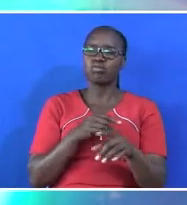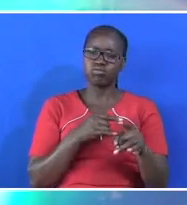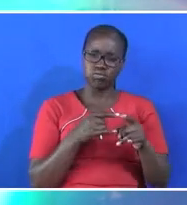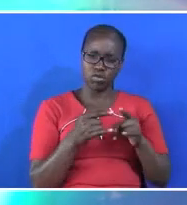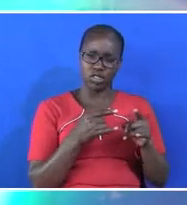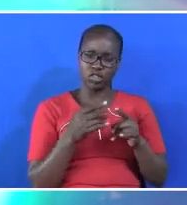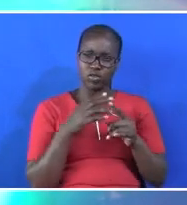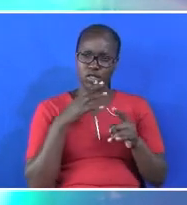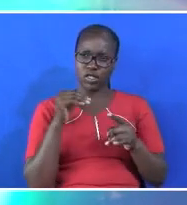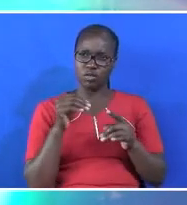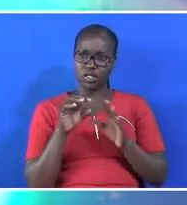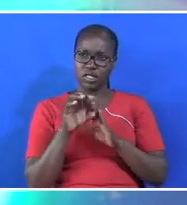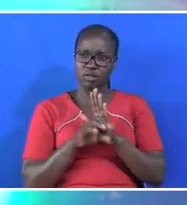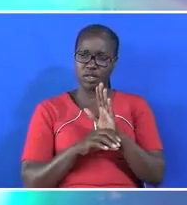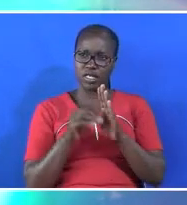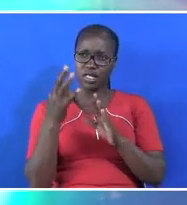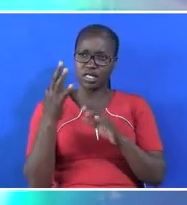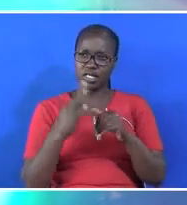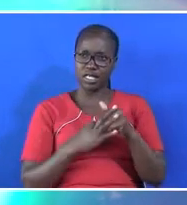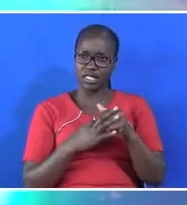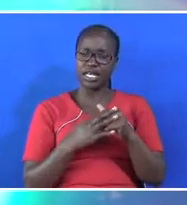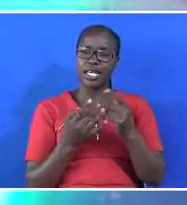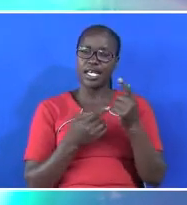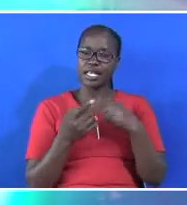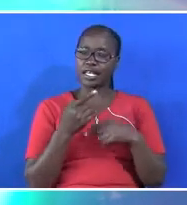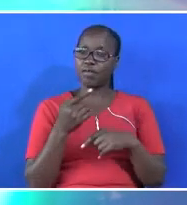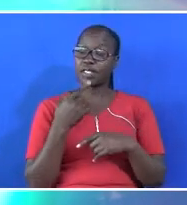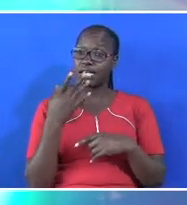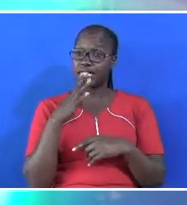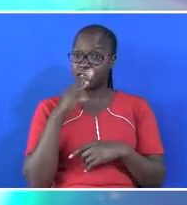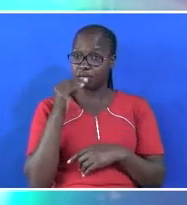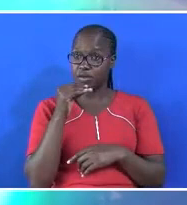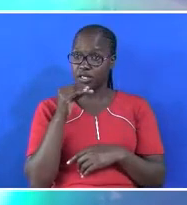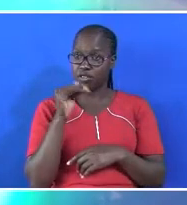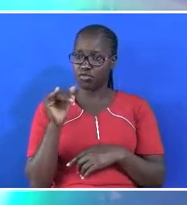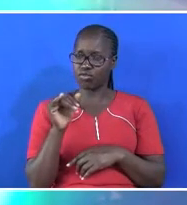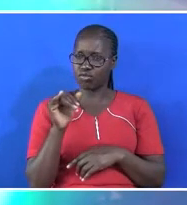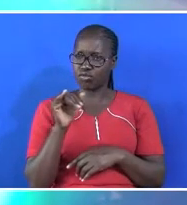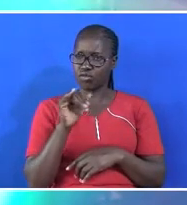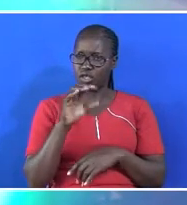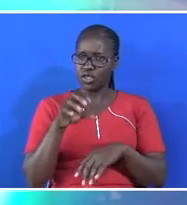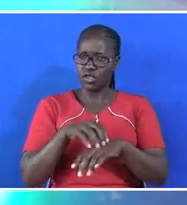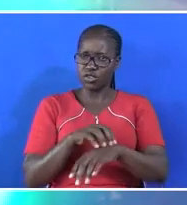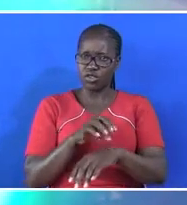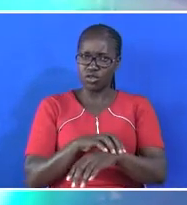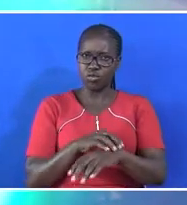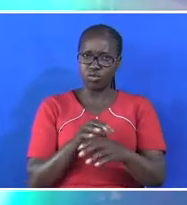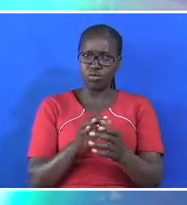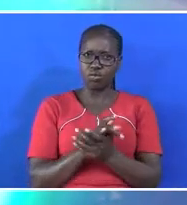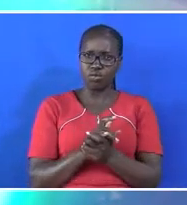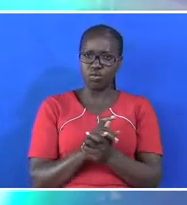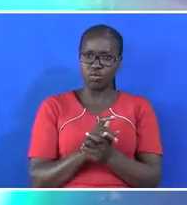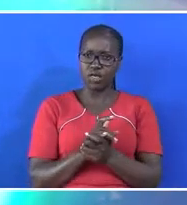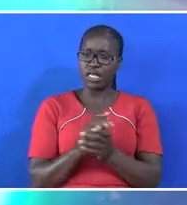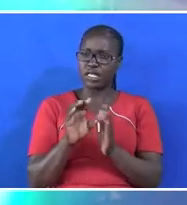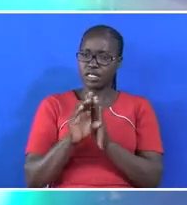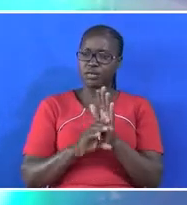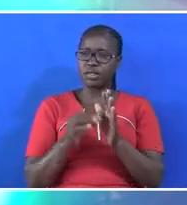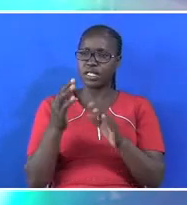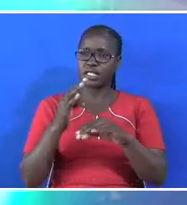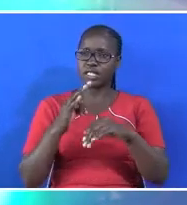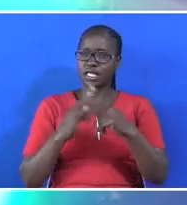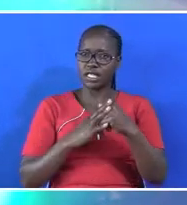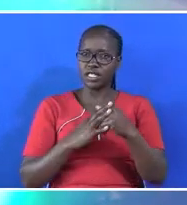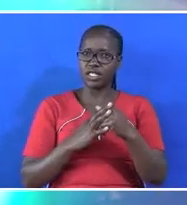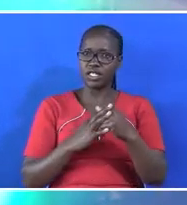him in chapter 38, he comes and he speaks to Job. I like chapter 38 of the book of Job. You should read it